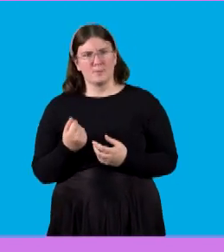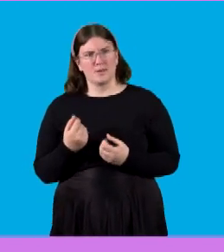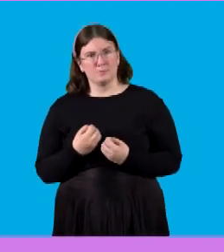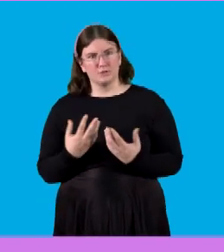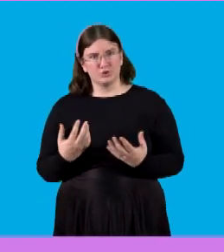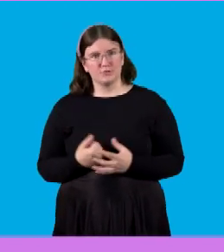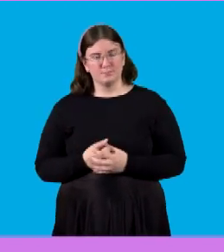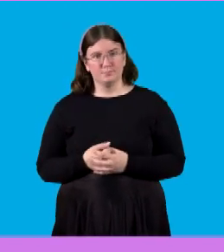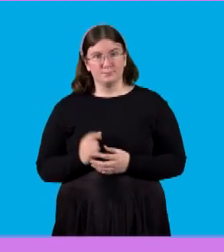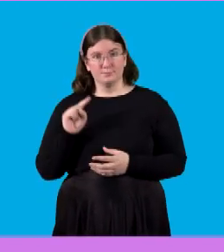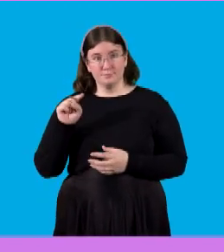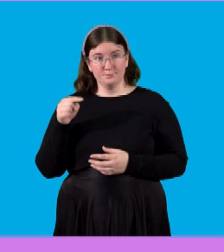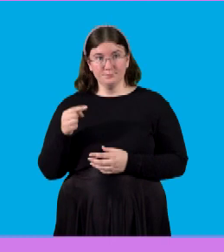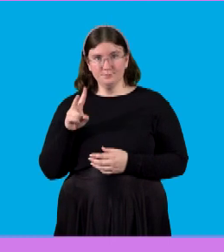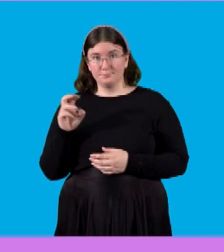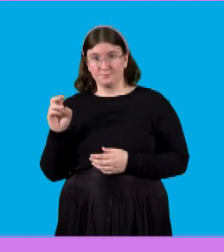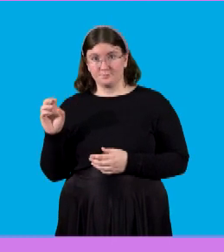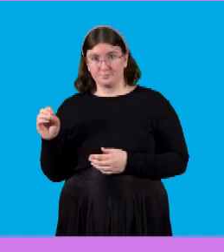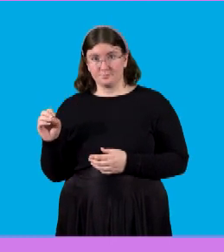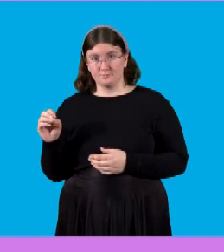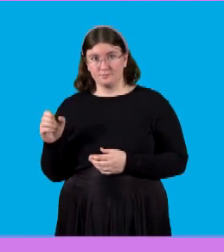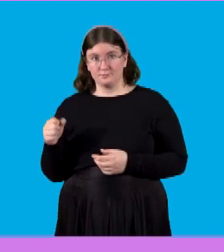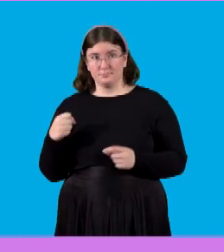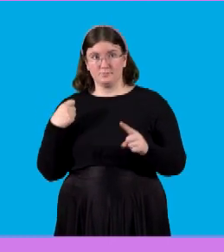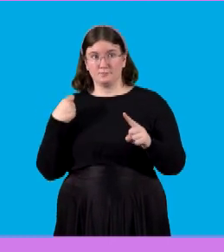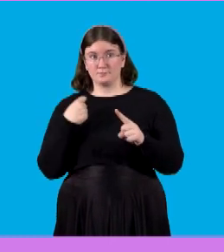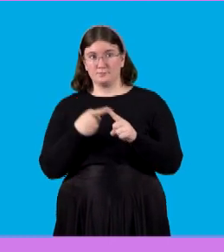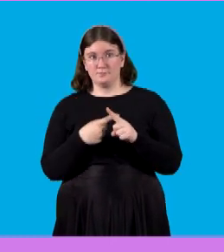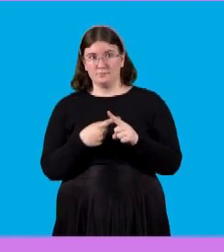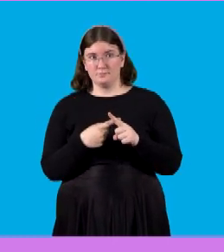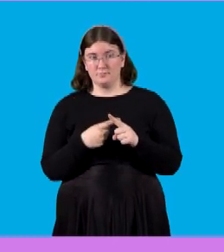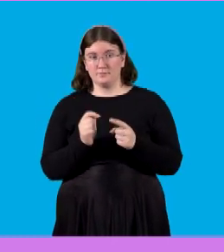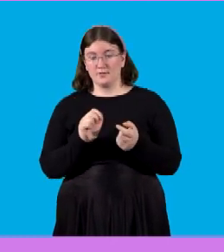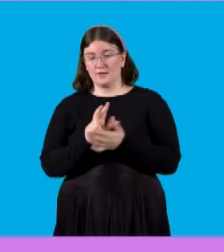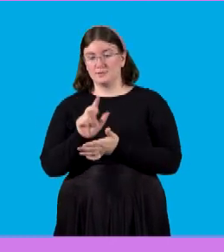in South African rand. So 1,200 multiplied by